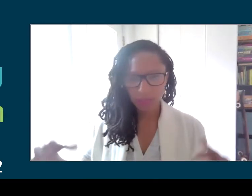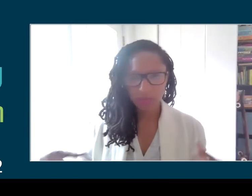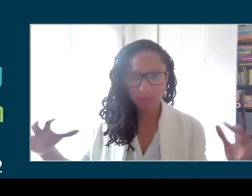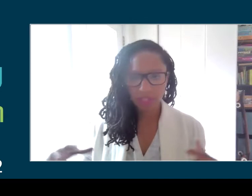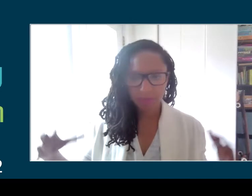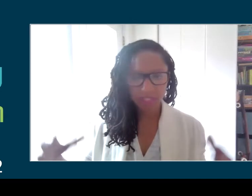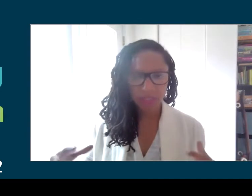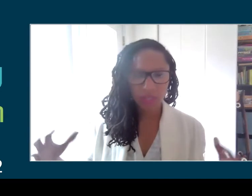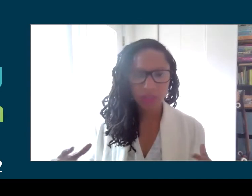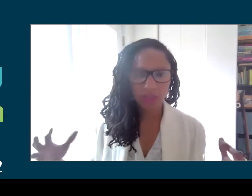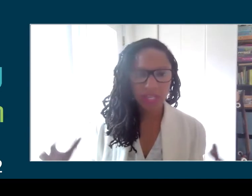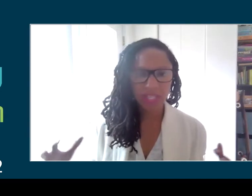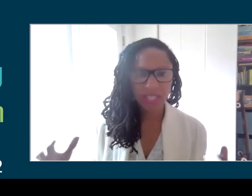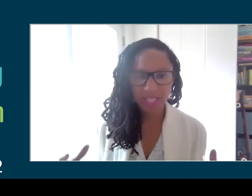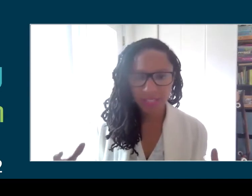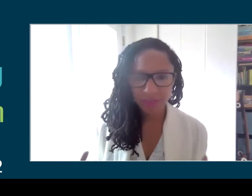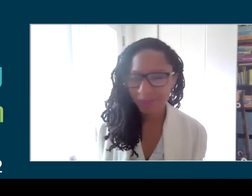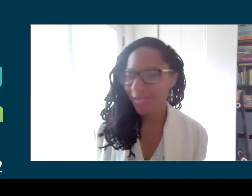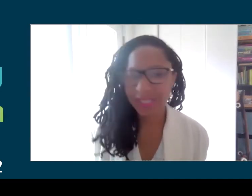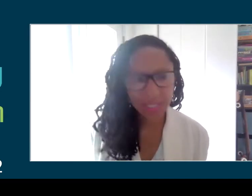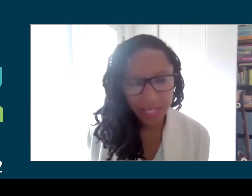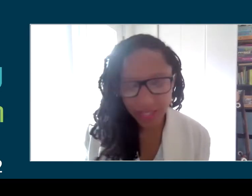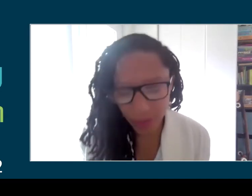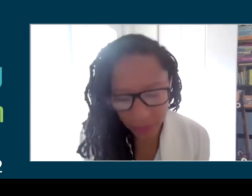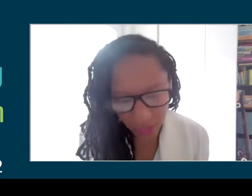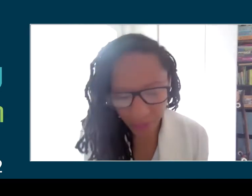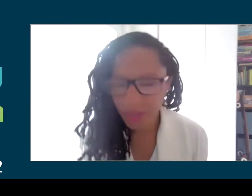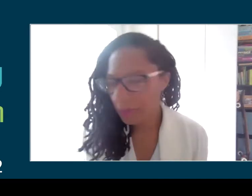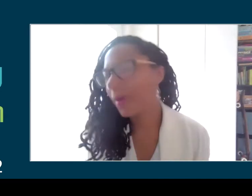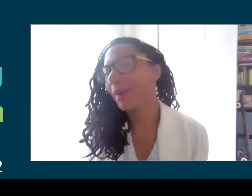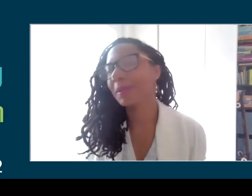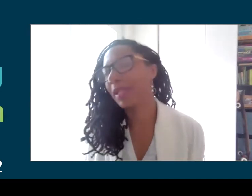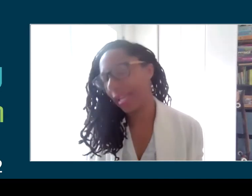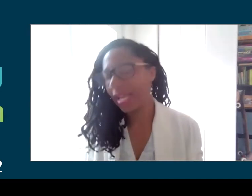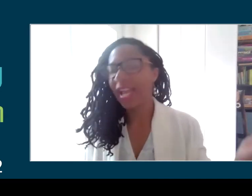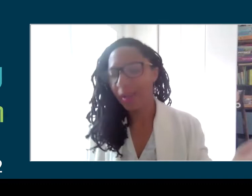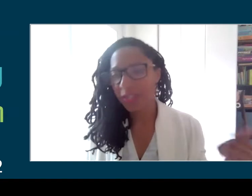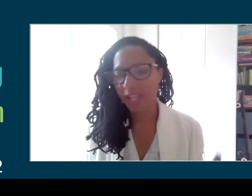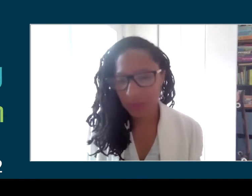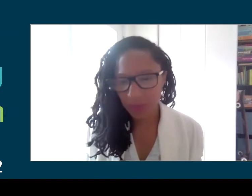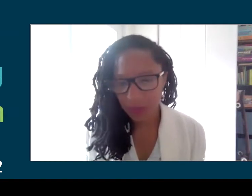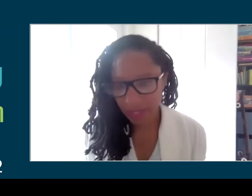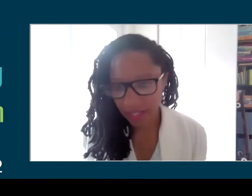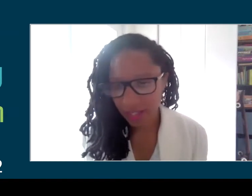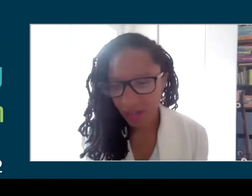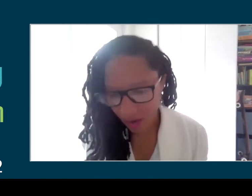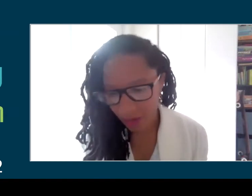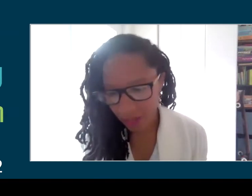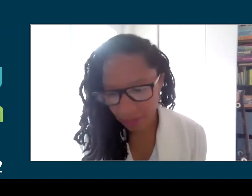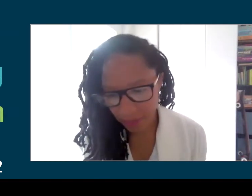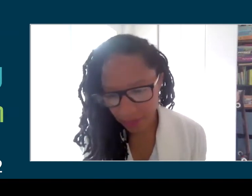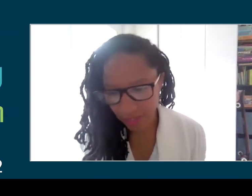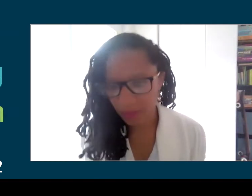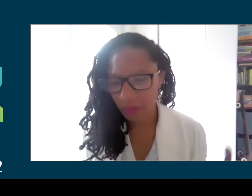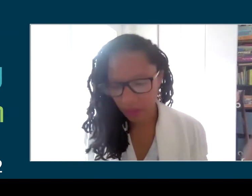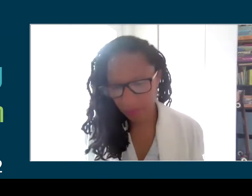in terms of the space that we are creating here, is it like the Oprah show? Probably. In which case we would be all